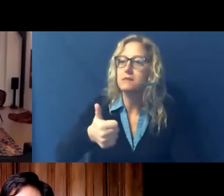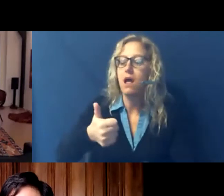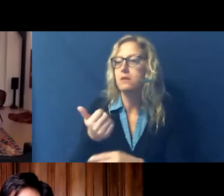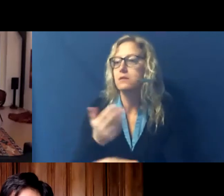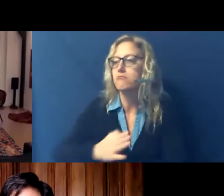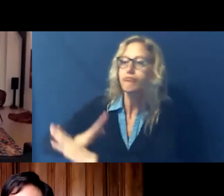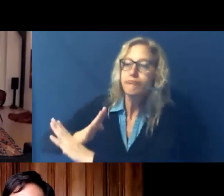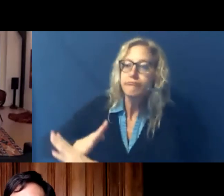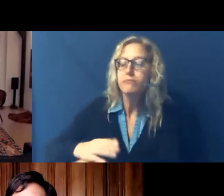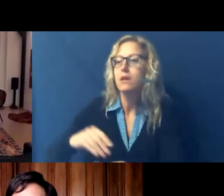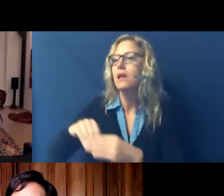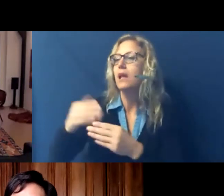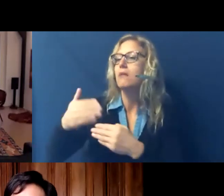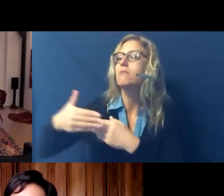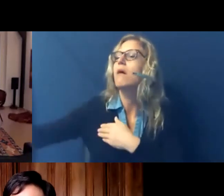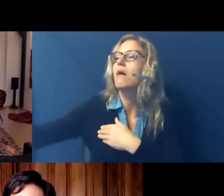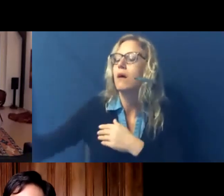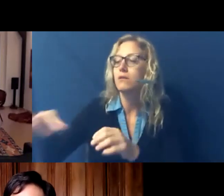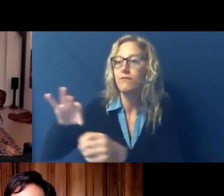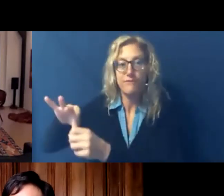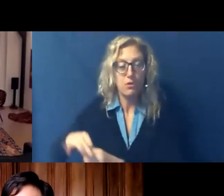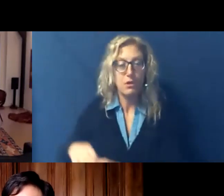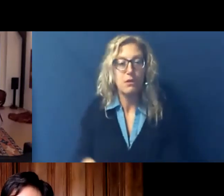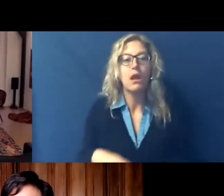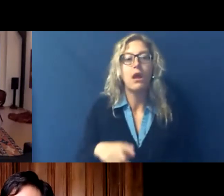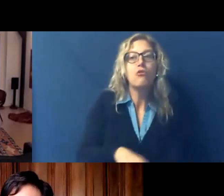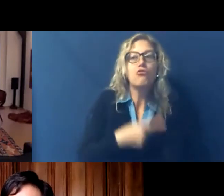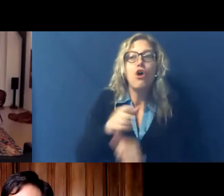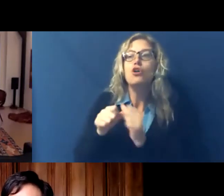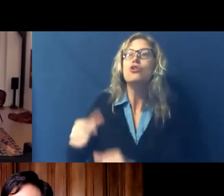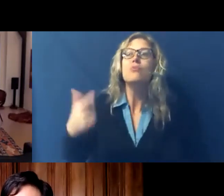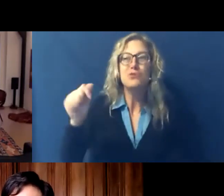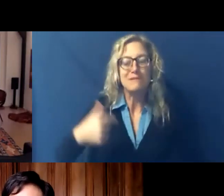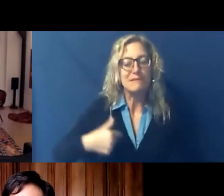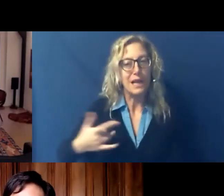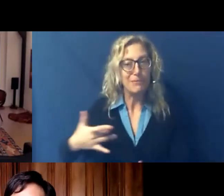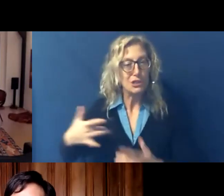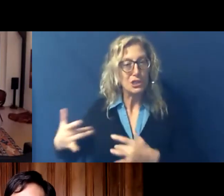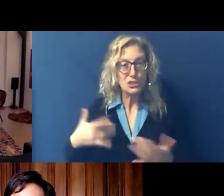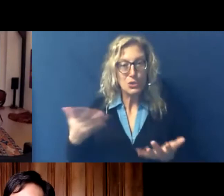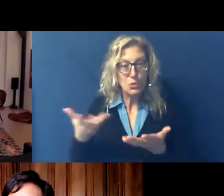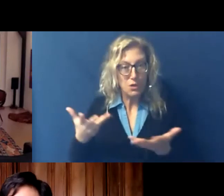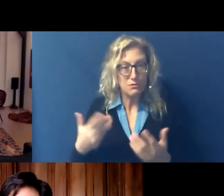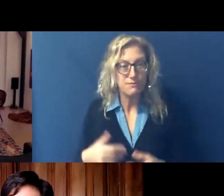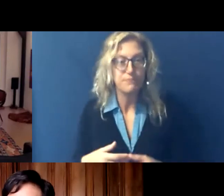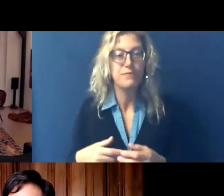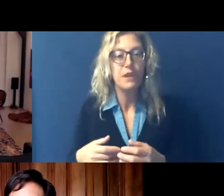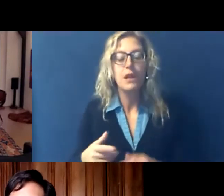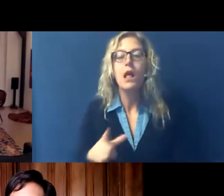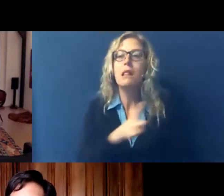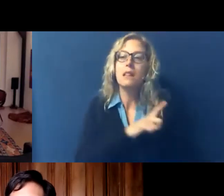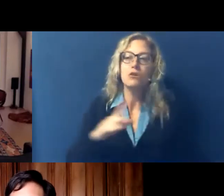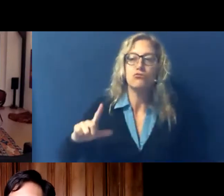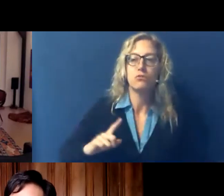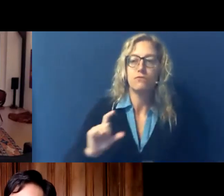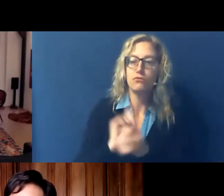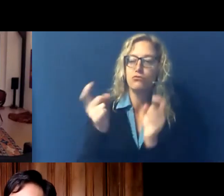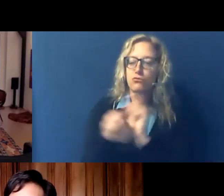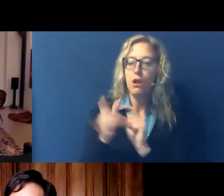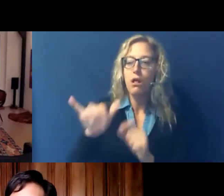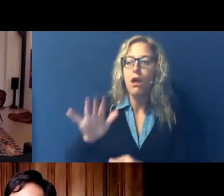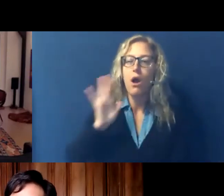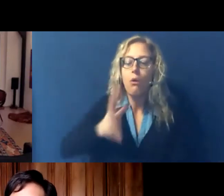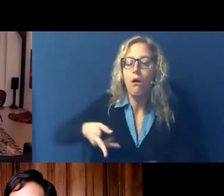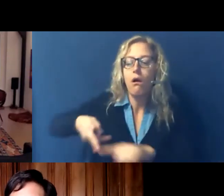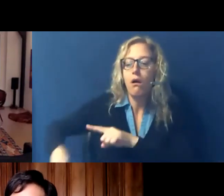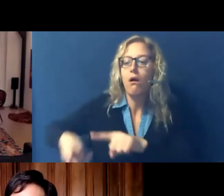the upcoming runoffs. More longer term in Georgia, I'm concerned about legislative changes that are going to cut